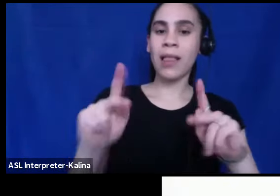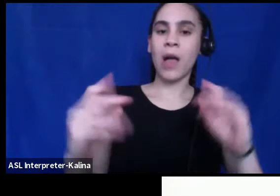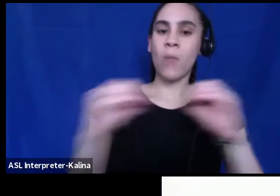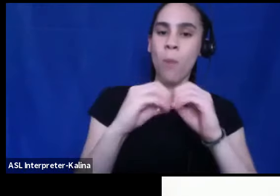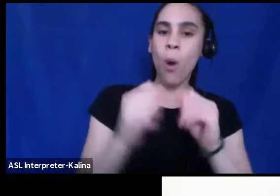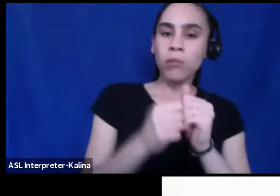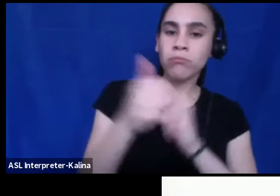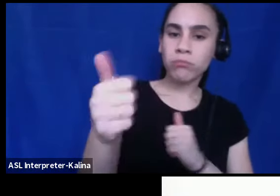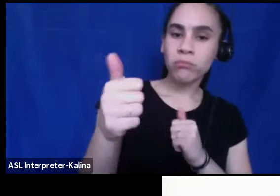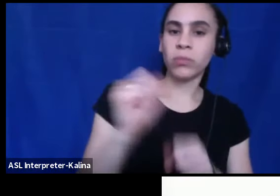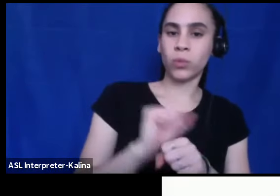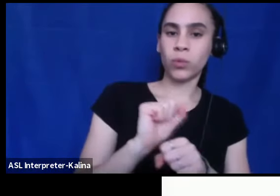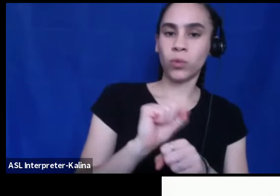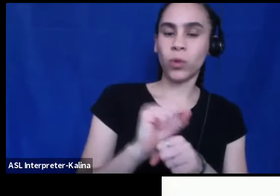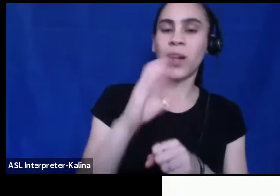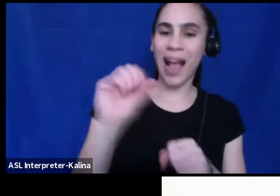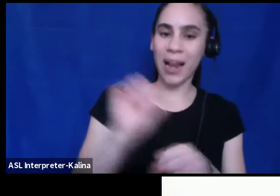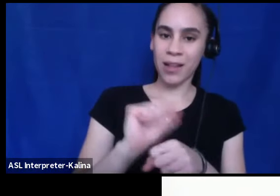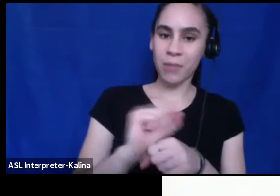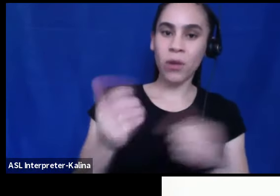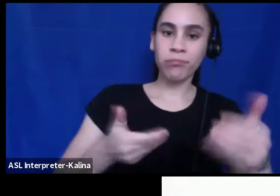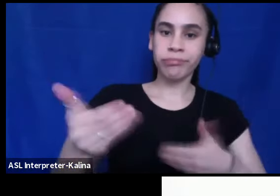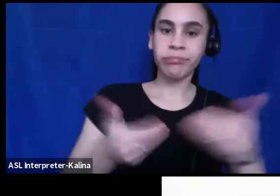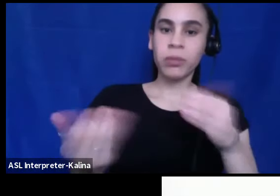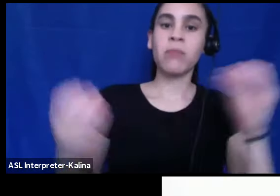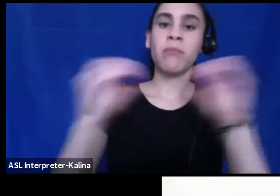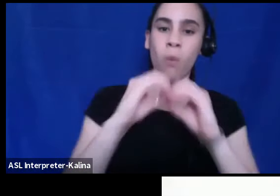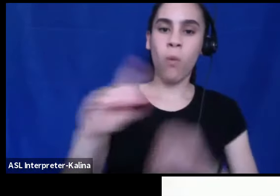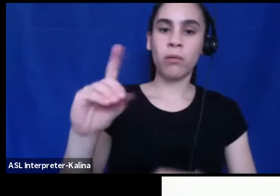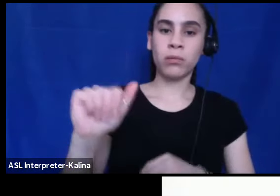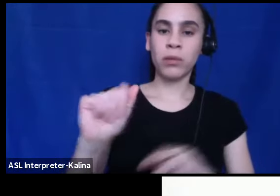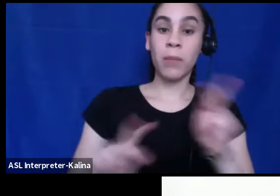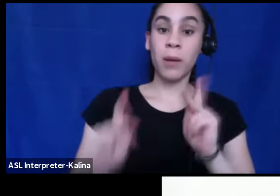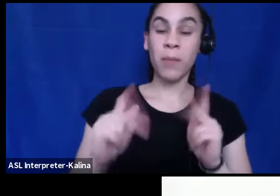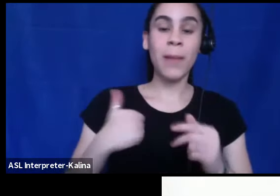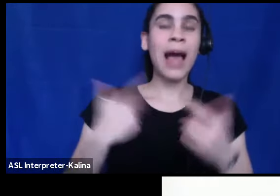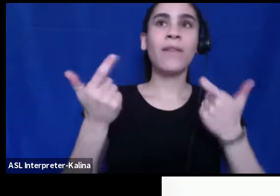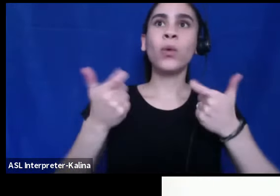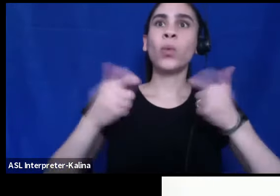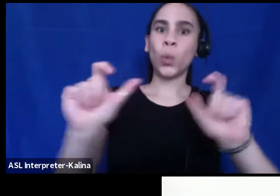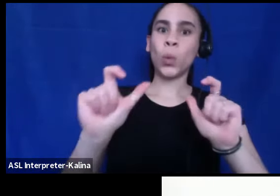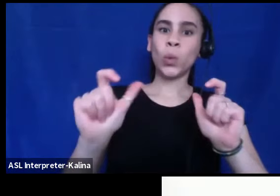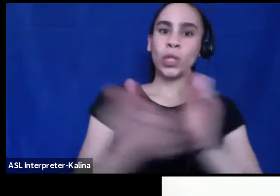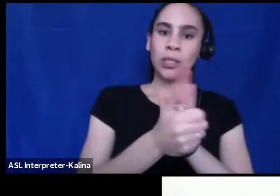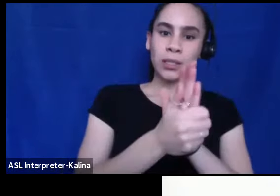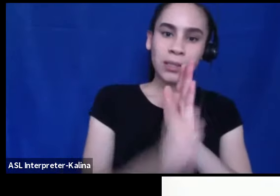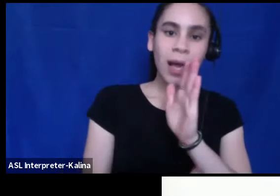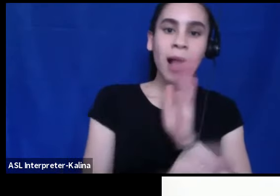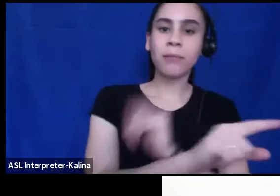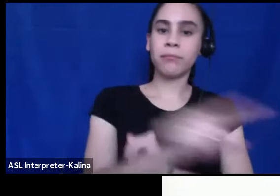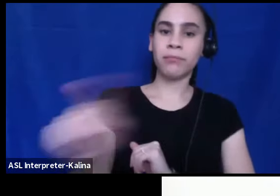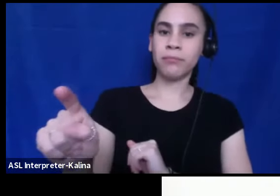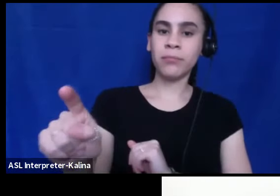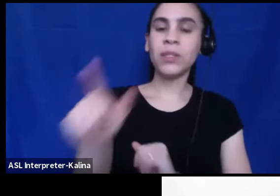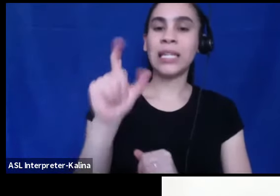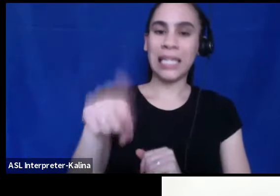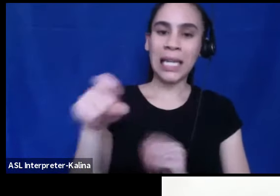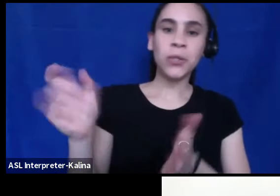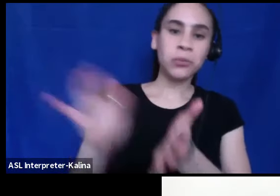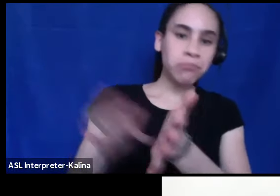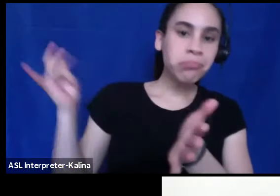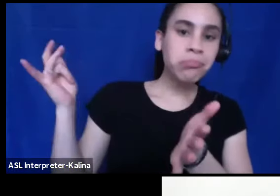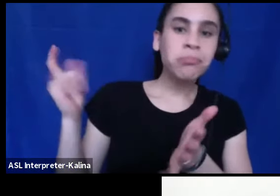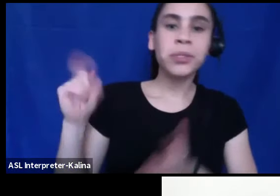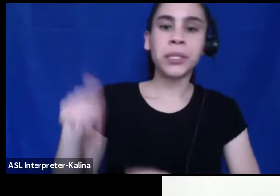disabled people, because there is a huge pipeline of talent out there that needs to be utilized, that needs to be tapped